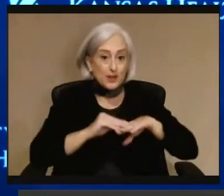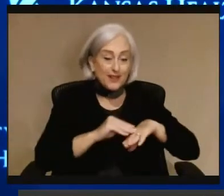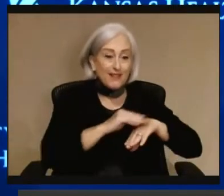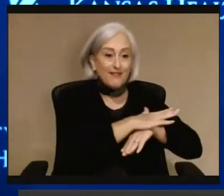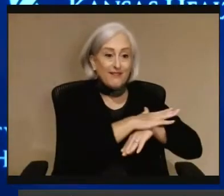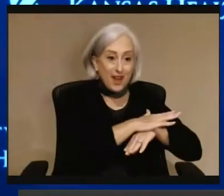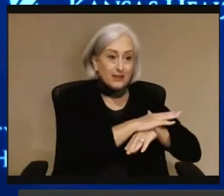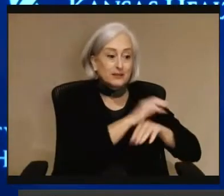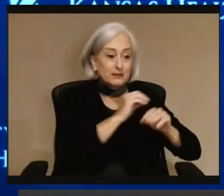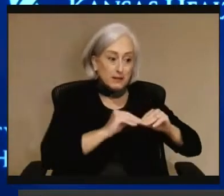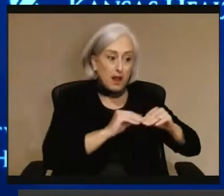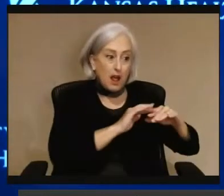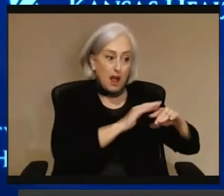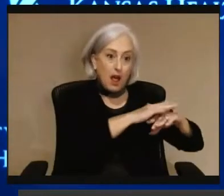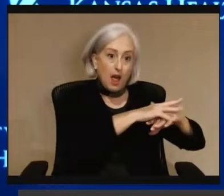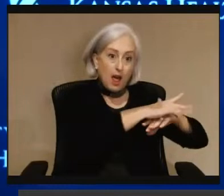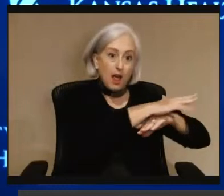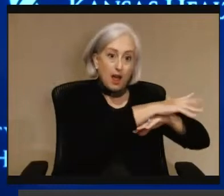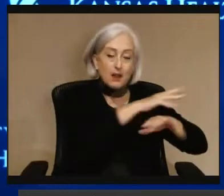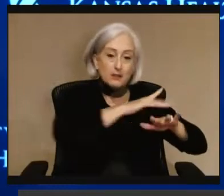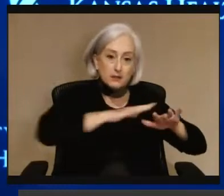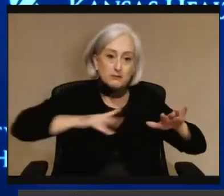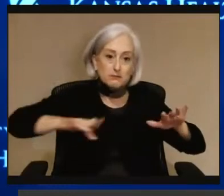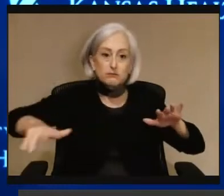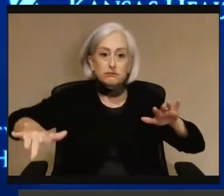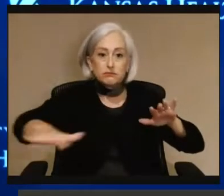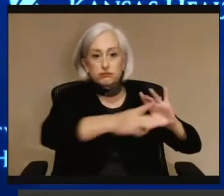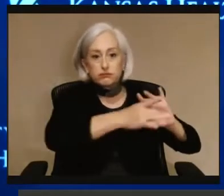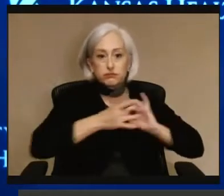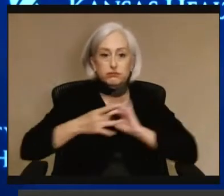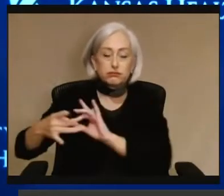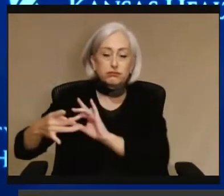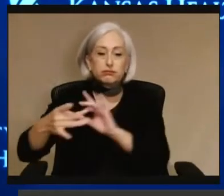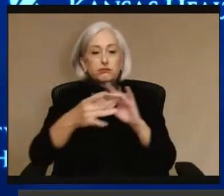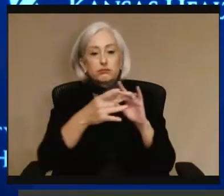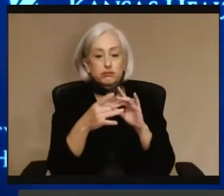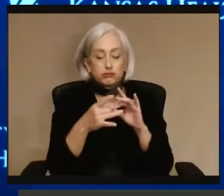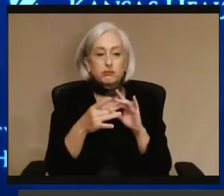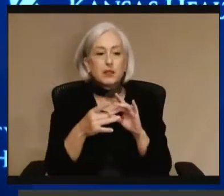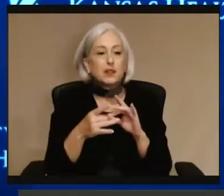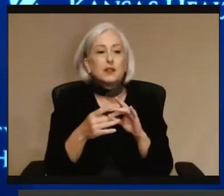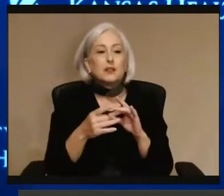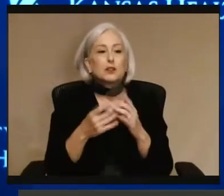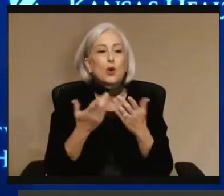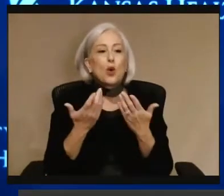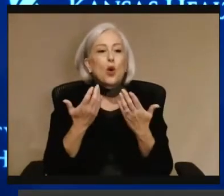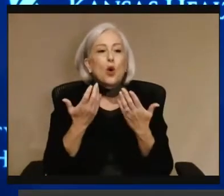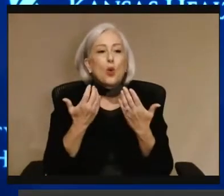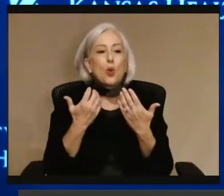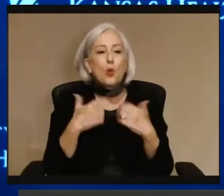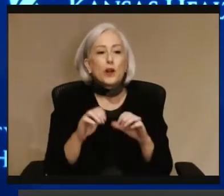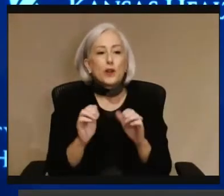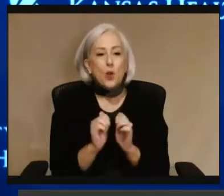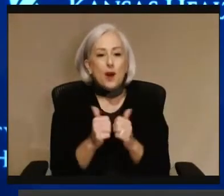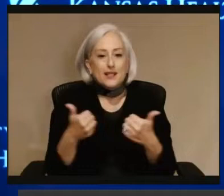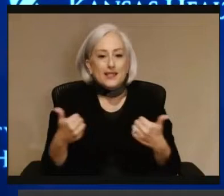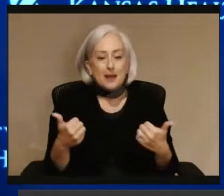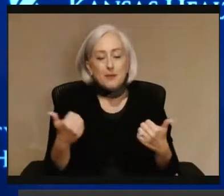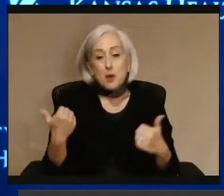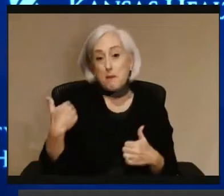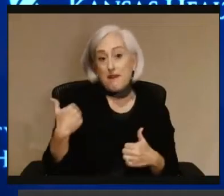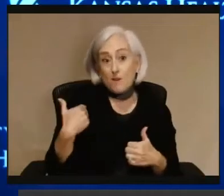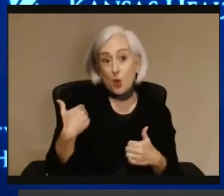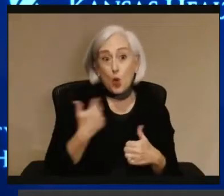so we don't really want to try to get away. For years there was a nature versus nurture, and it's actually both, because your